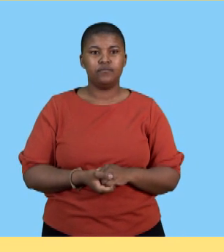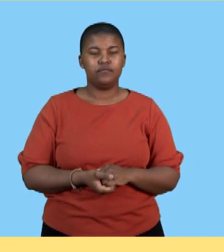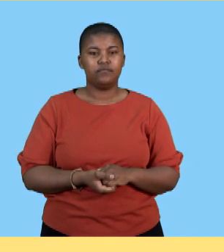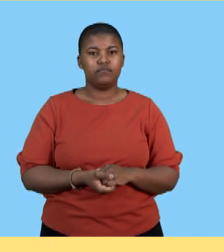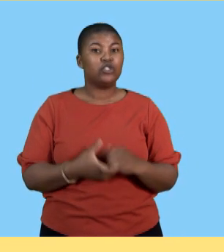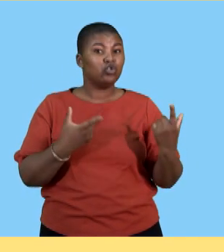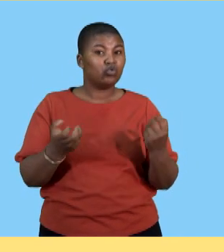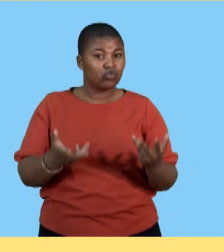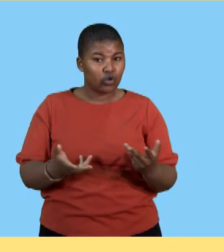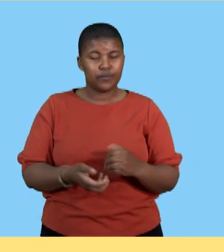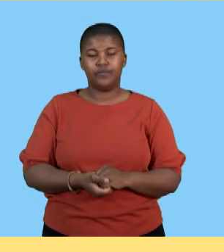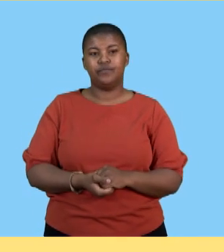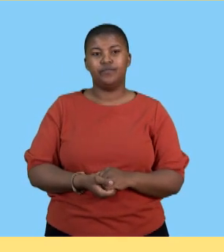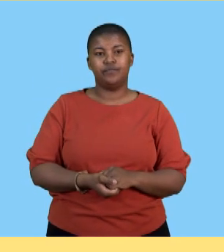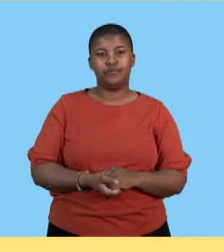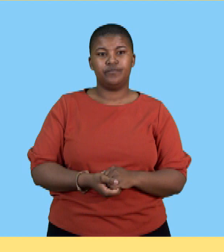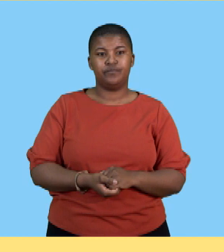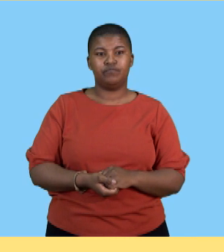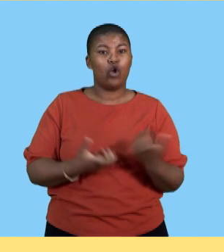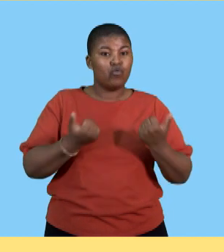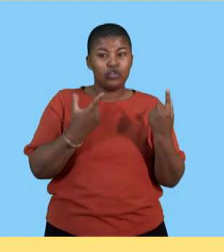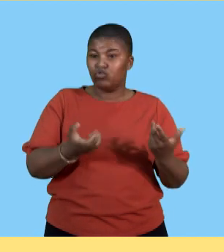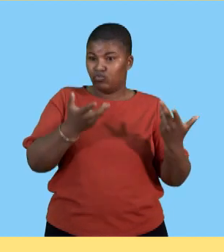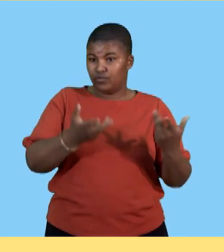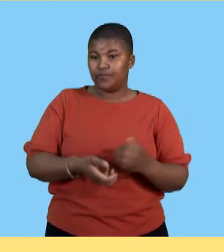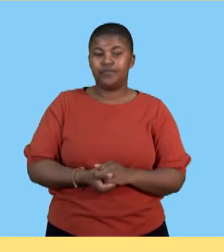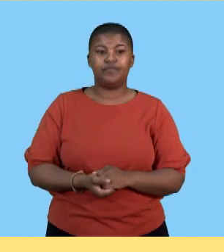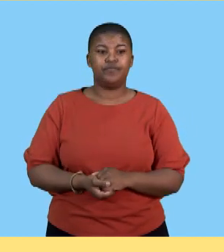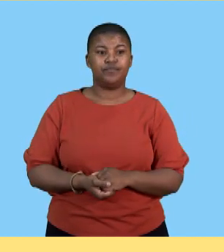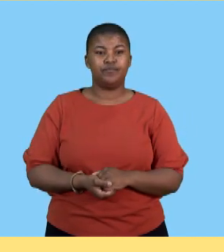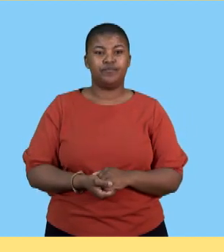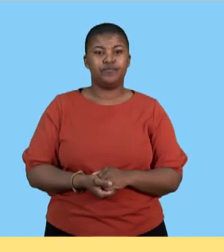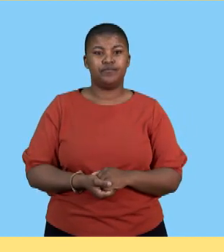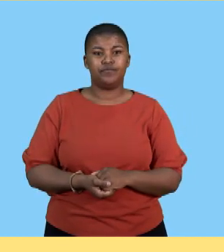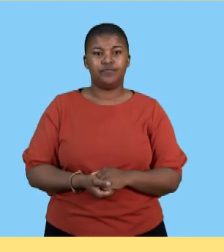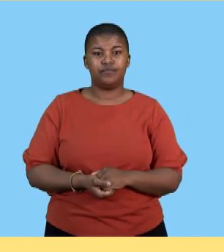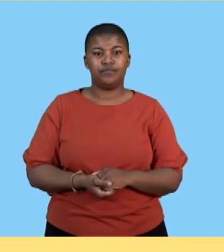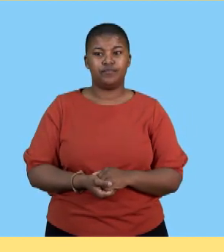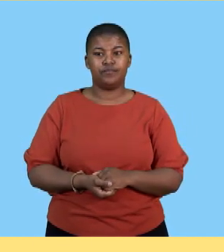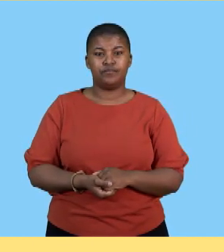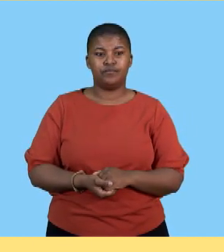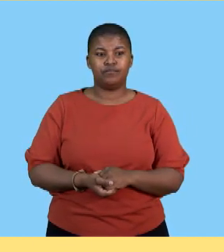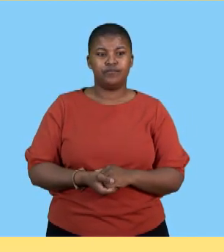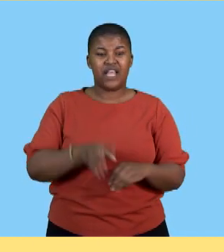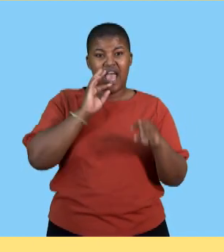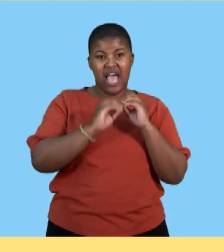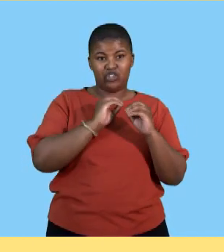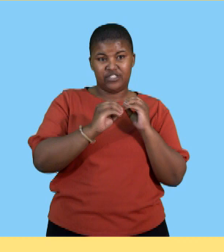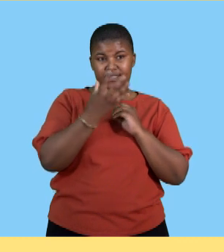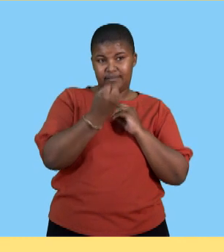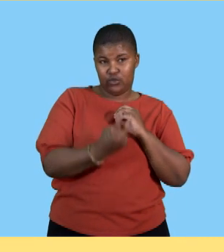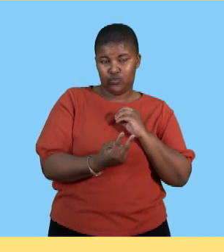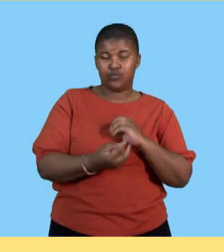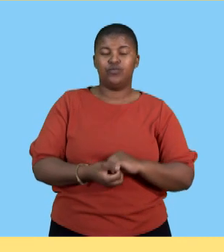That is how it's supposed to be done. This is what we have already done. Okay? I'm going to move on to